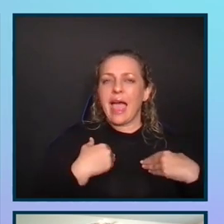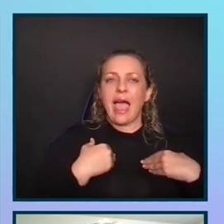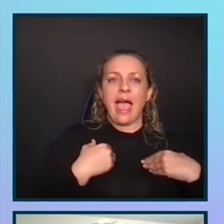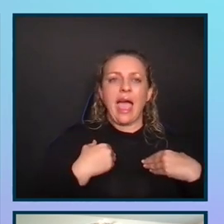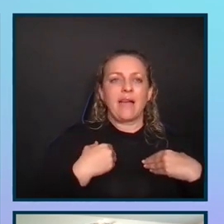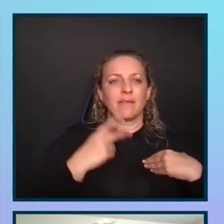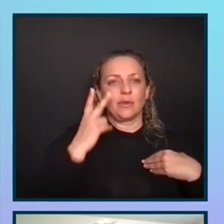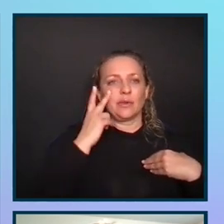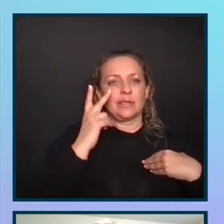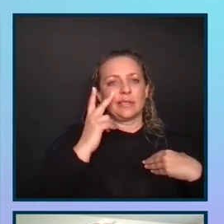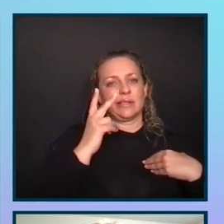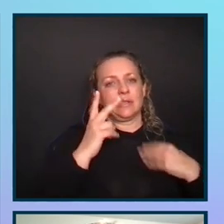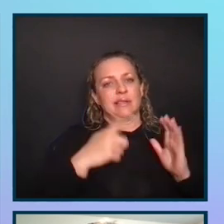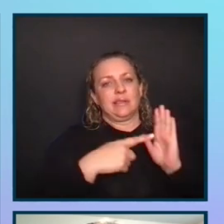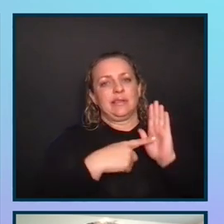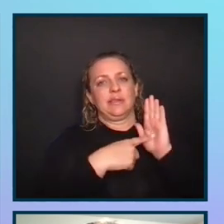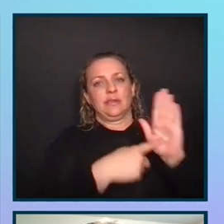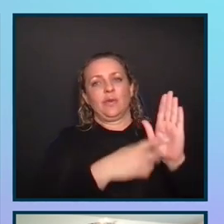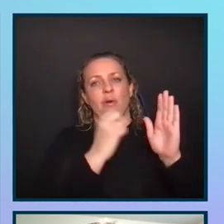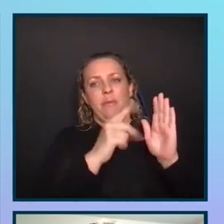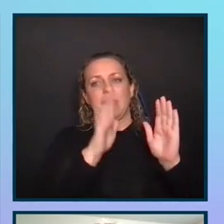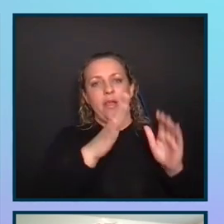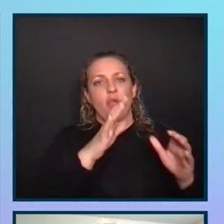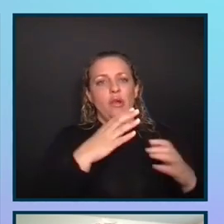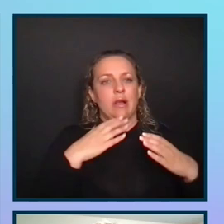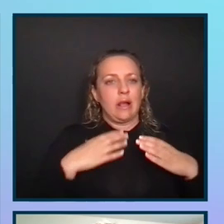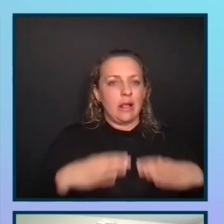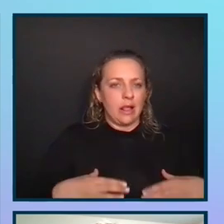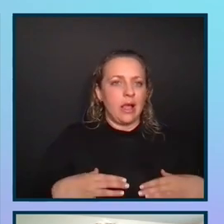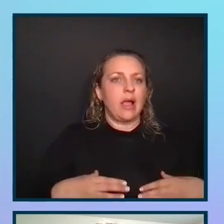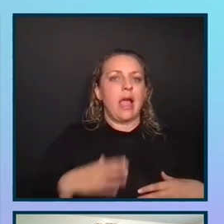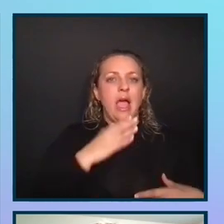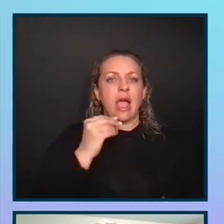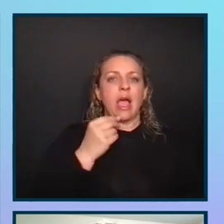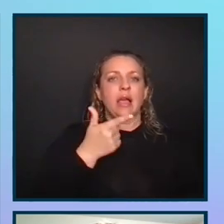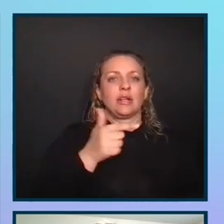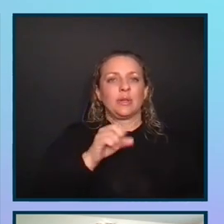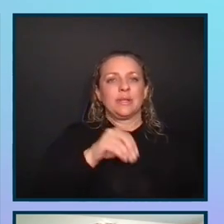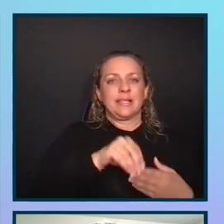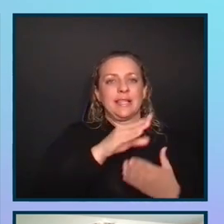that showcases many of their clients, and GE was in that list.